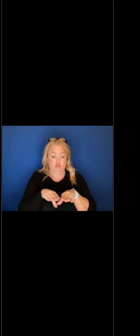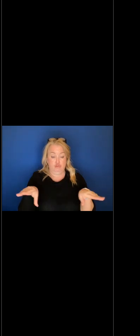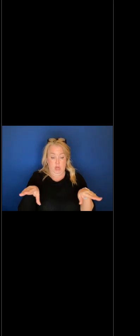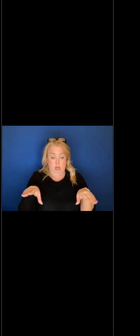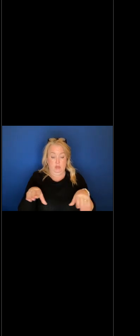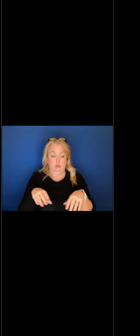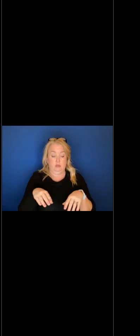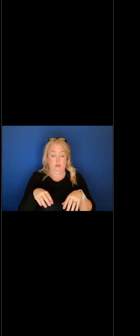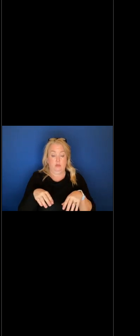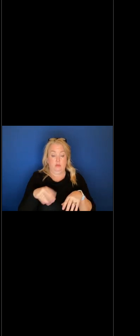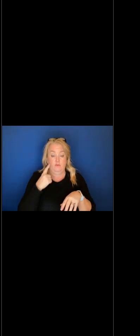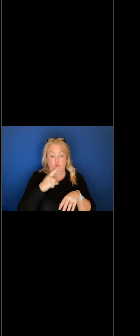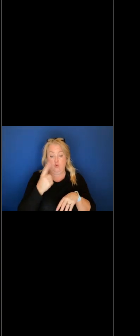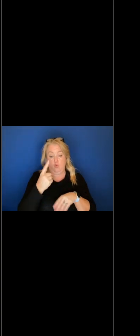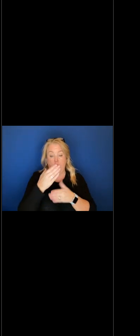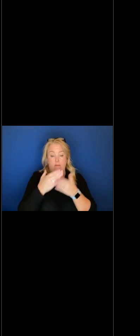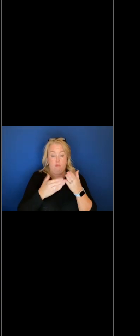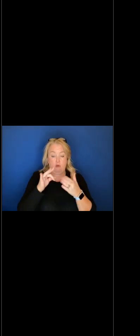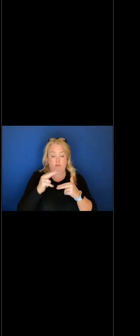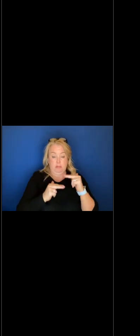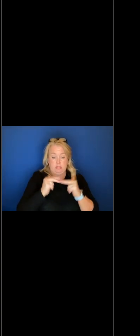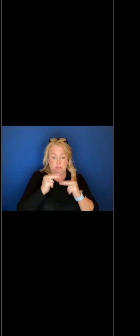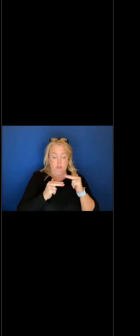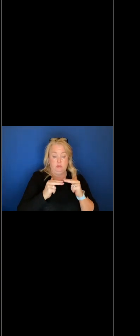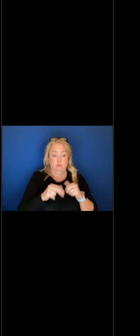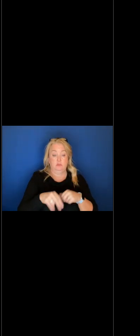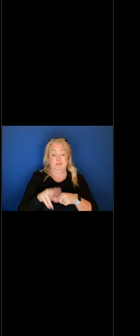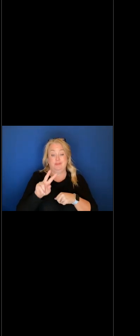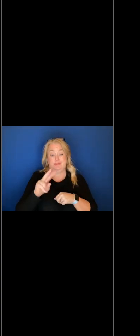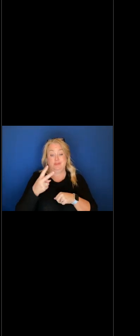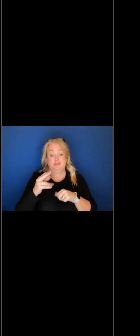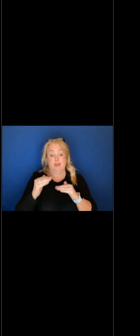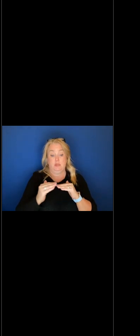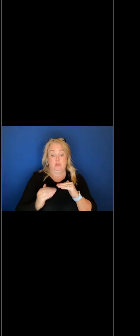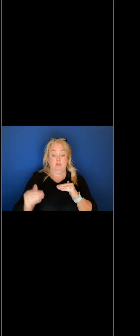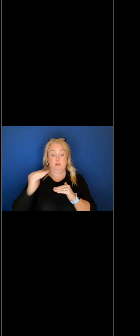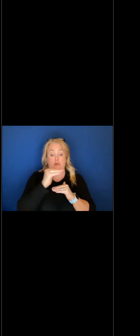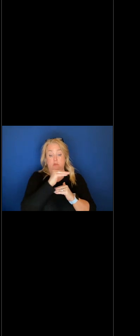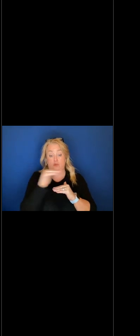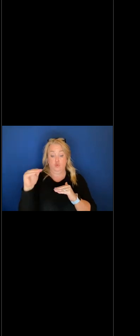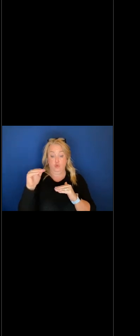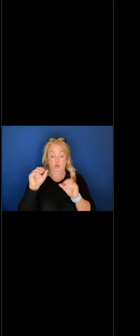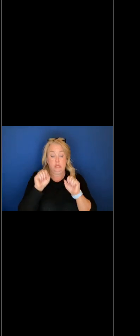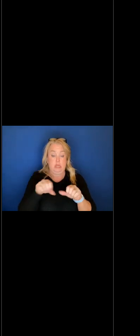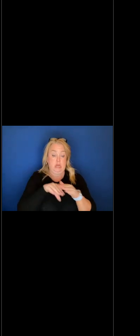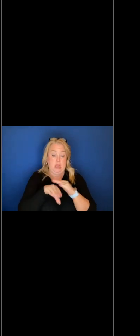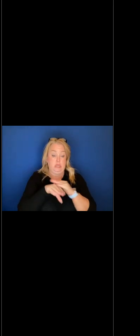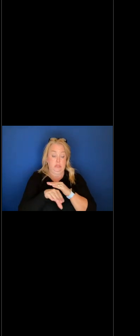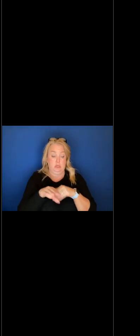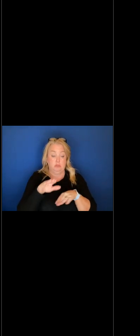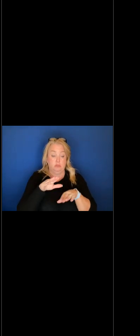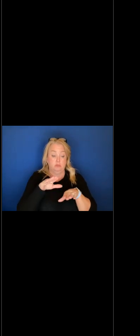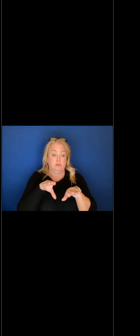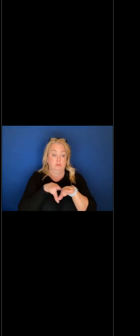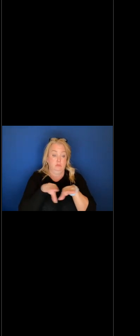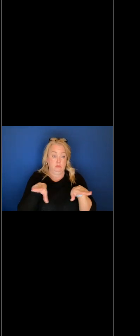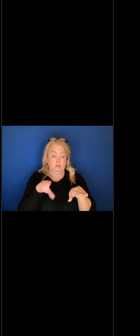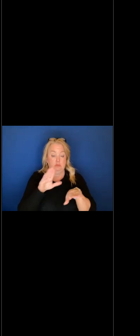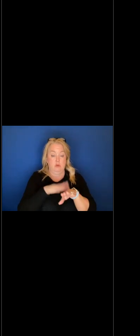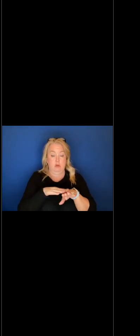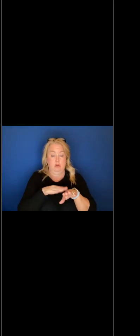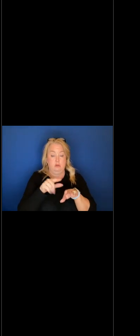on one side of the building, and the second story can be accessed on grade on the